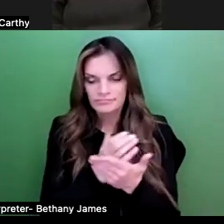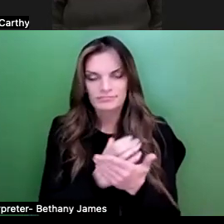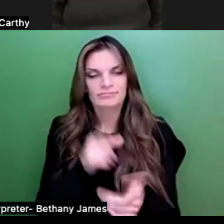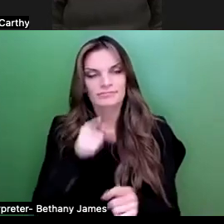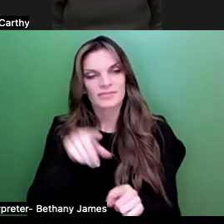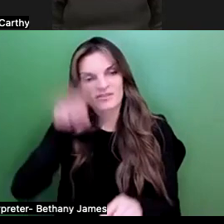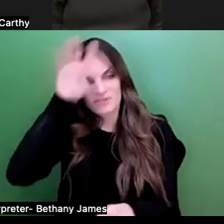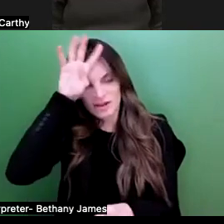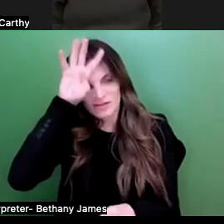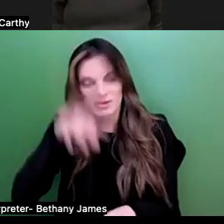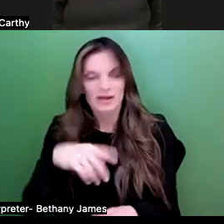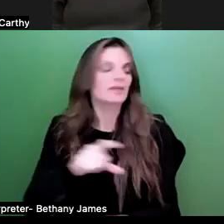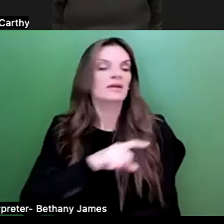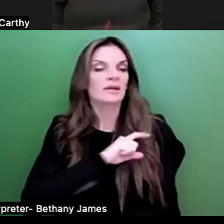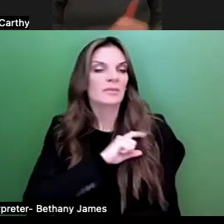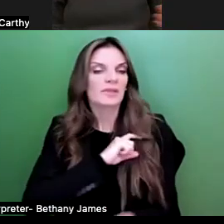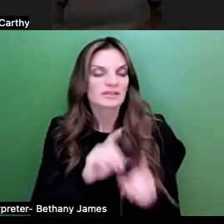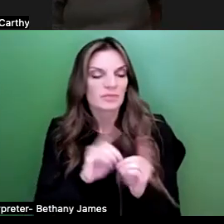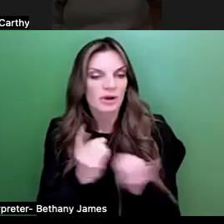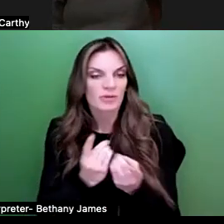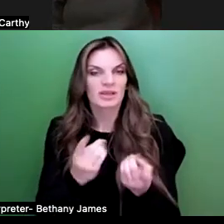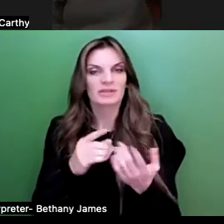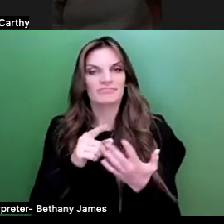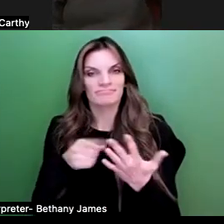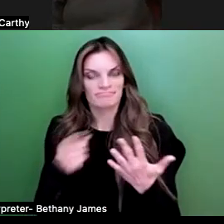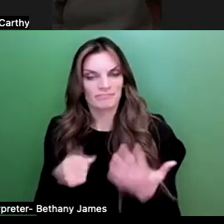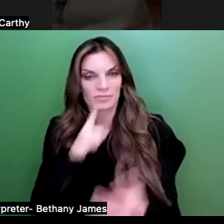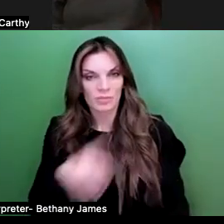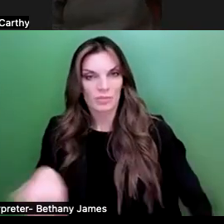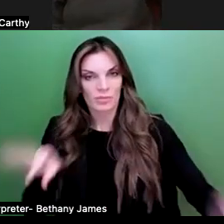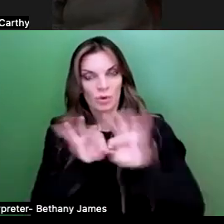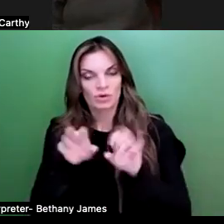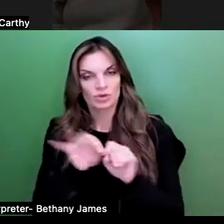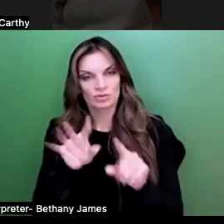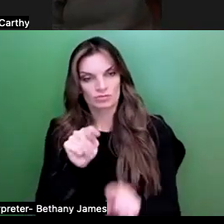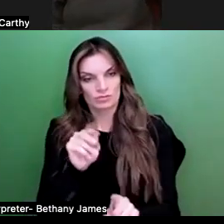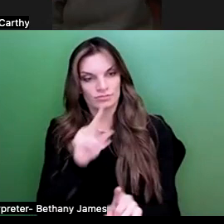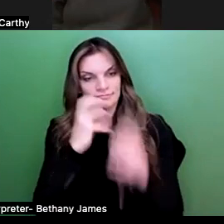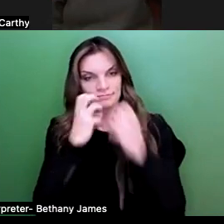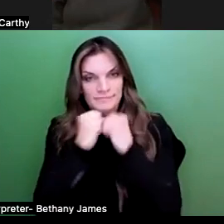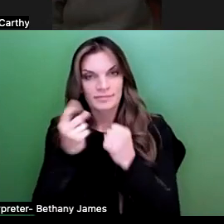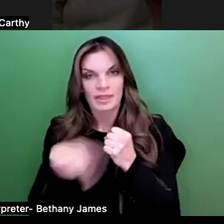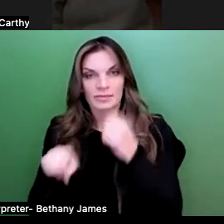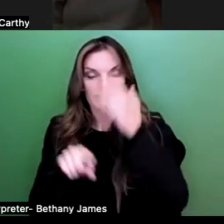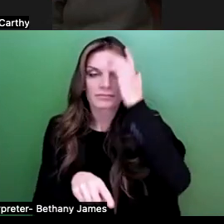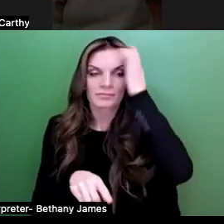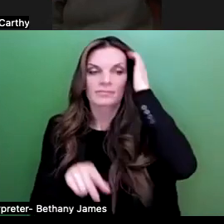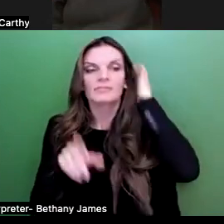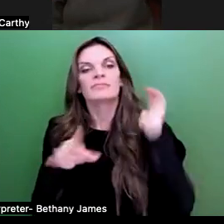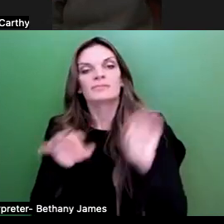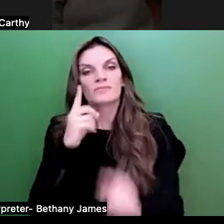police department. I think that the biggest challenge for Tarrytown right now is to be able to be a community